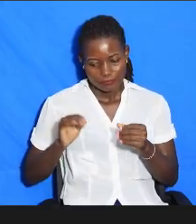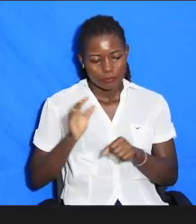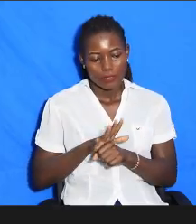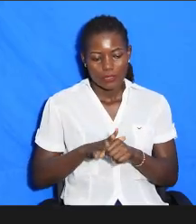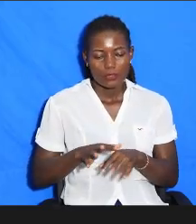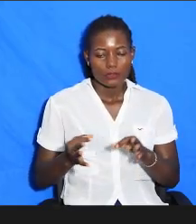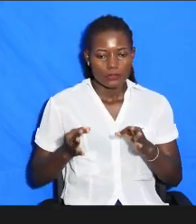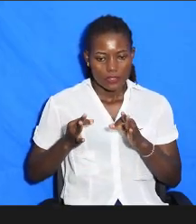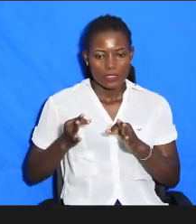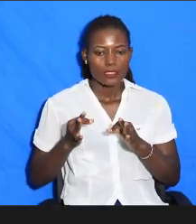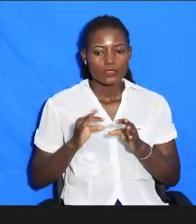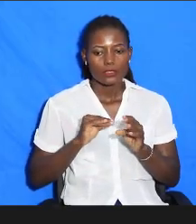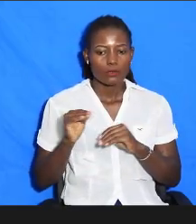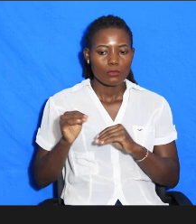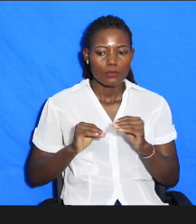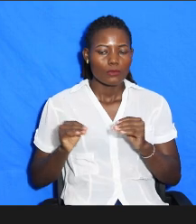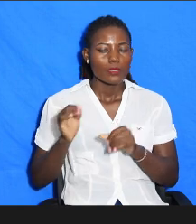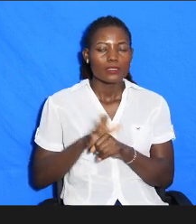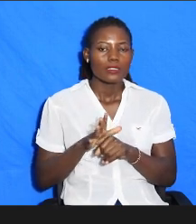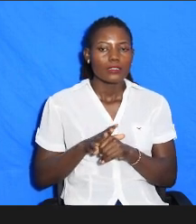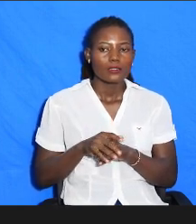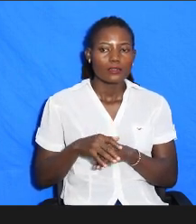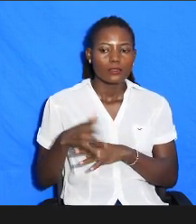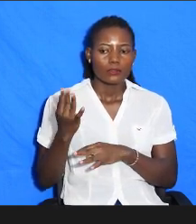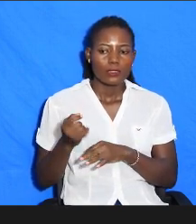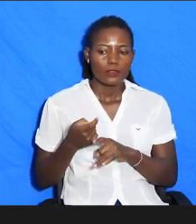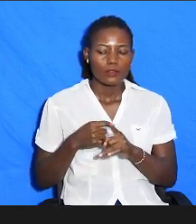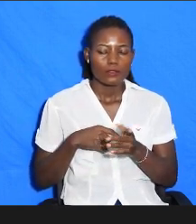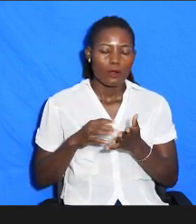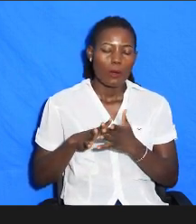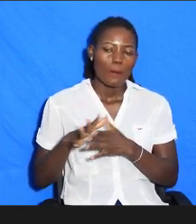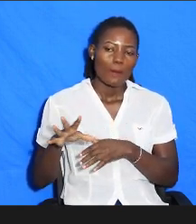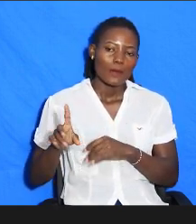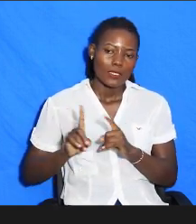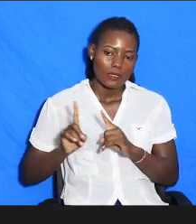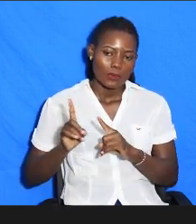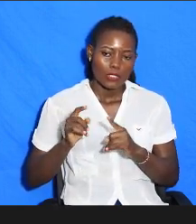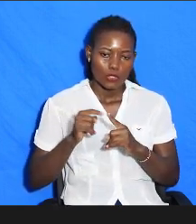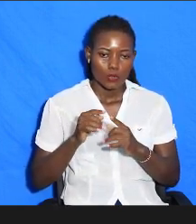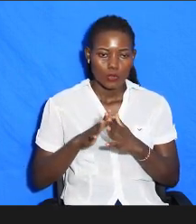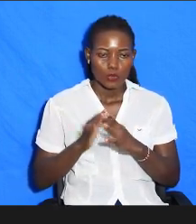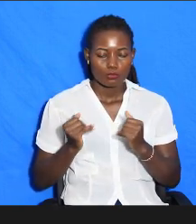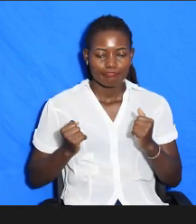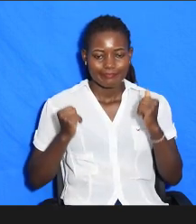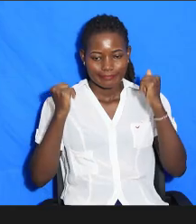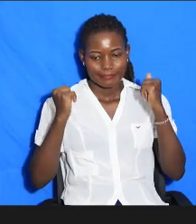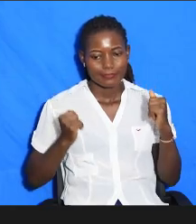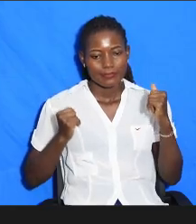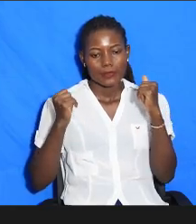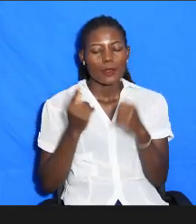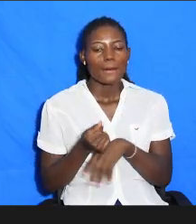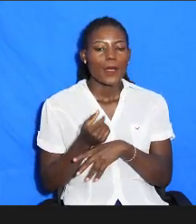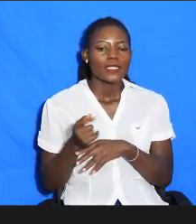financial movement because from transportation to gym fees to